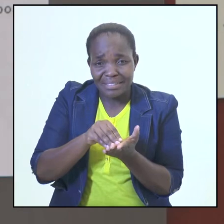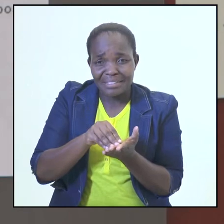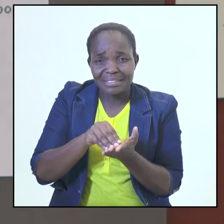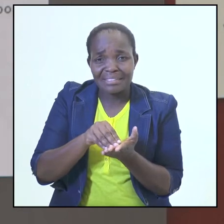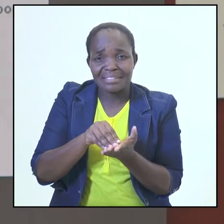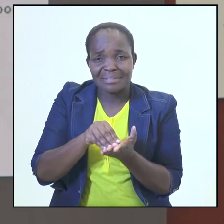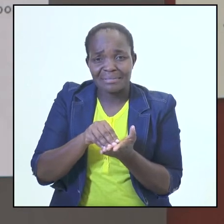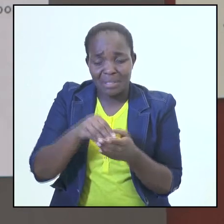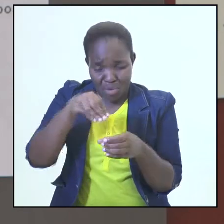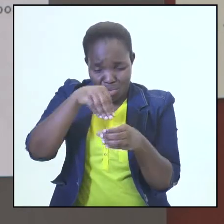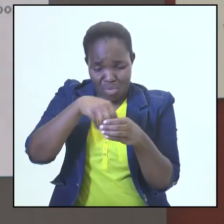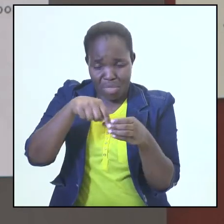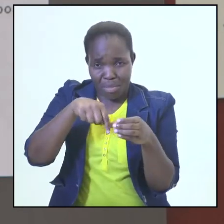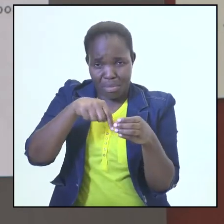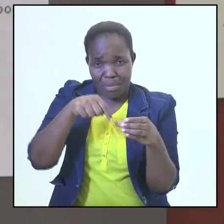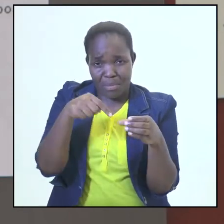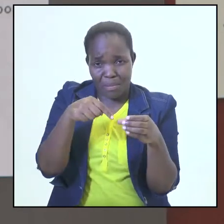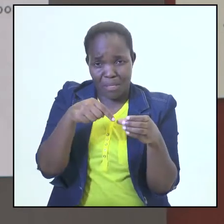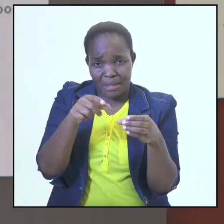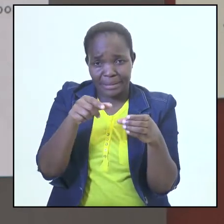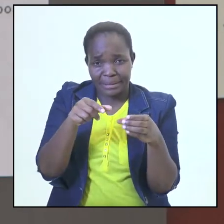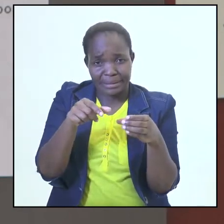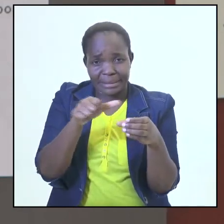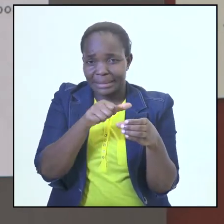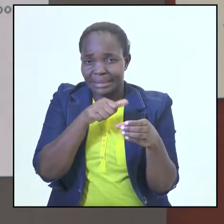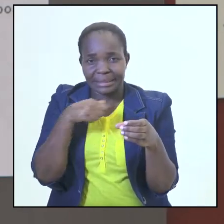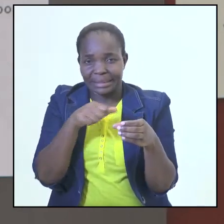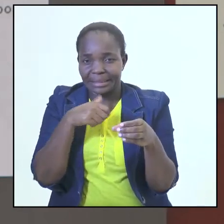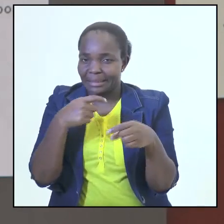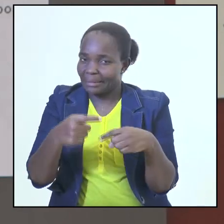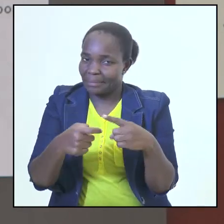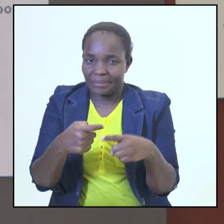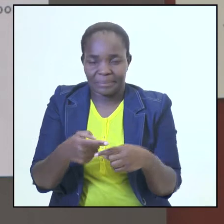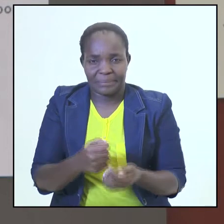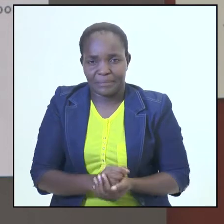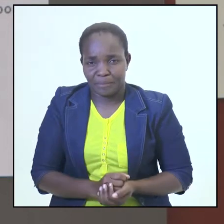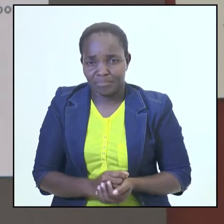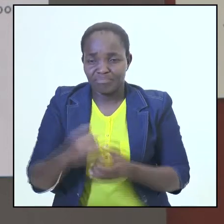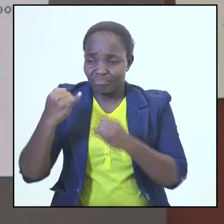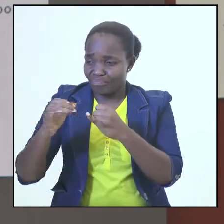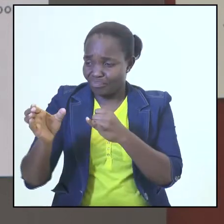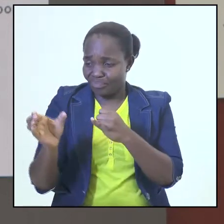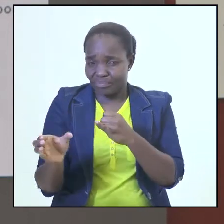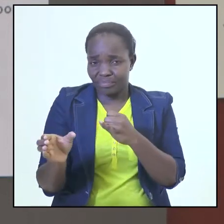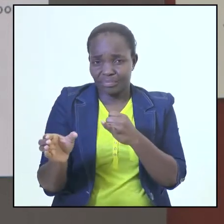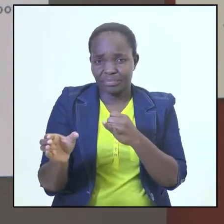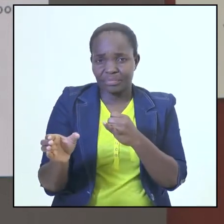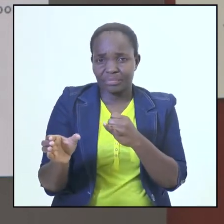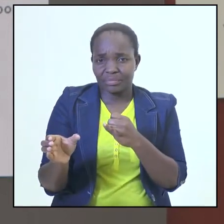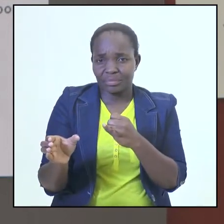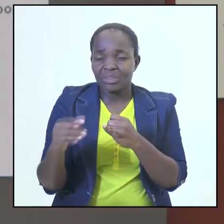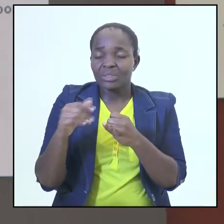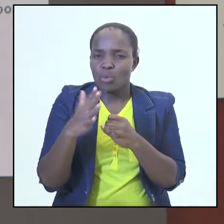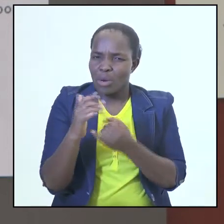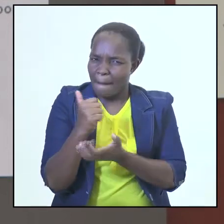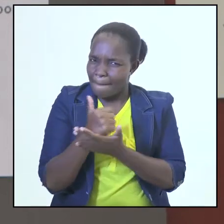in the liquid effluent are also killed during this process. And finally, clear effluent is